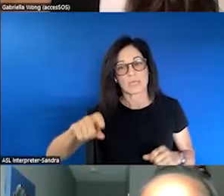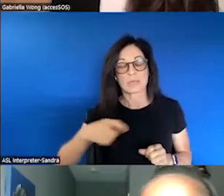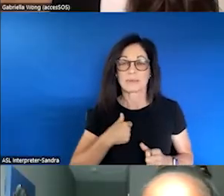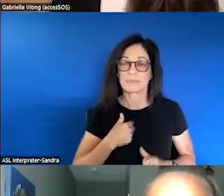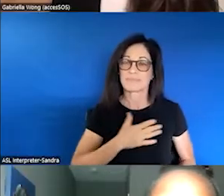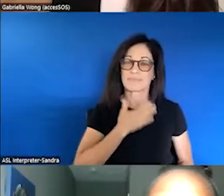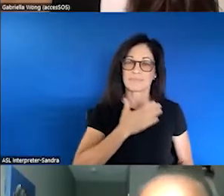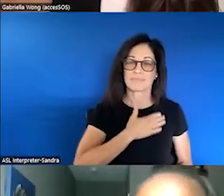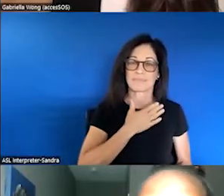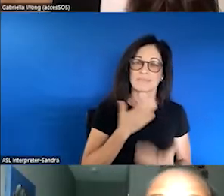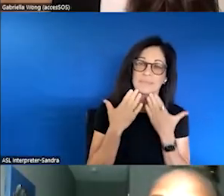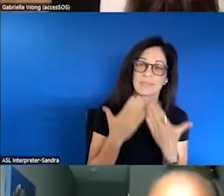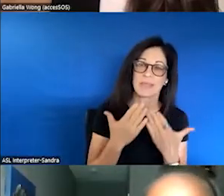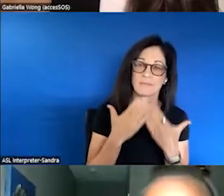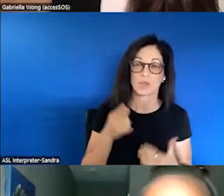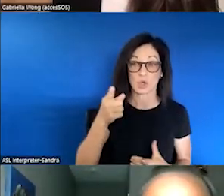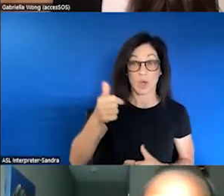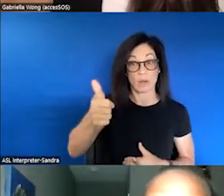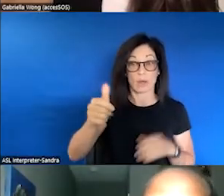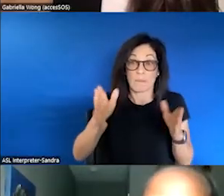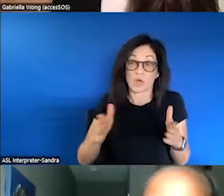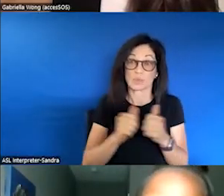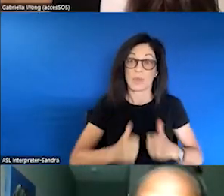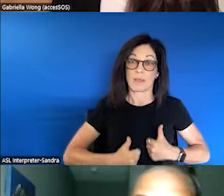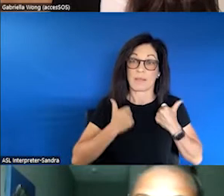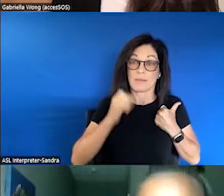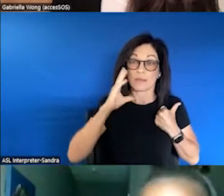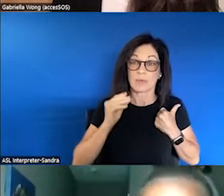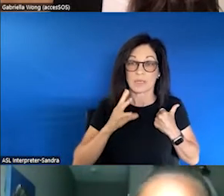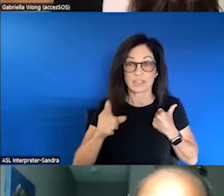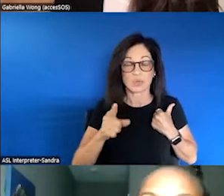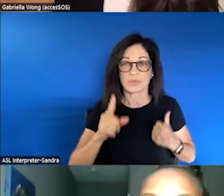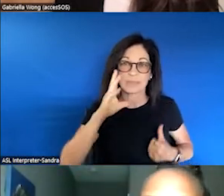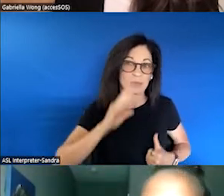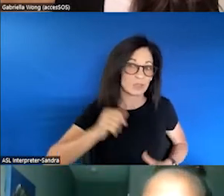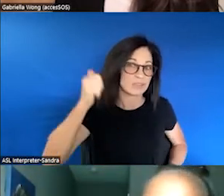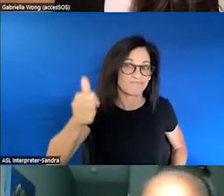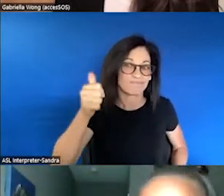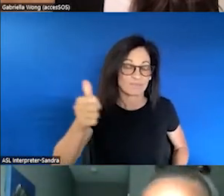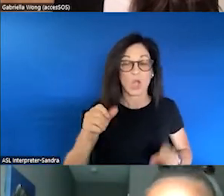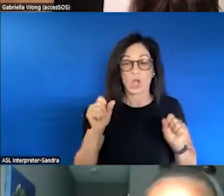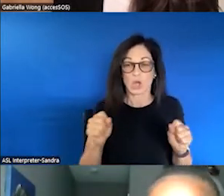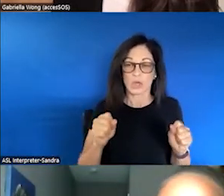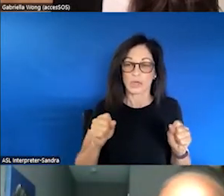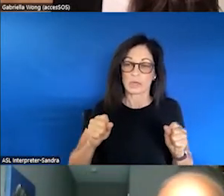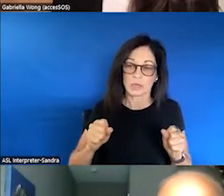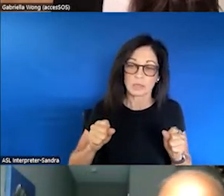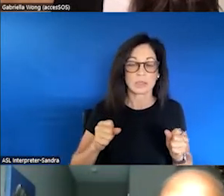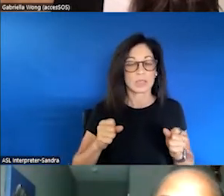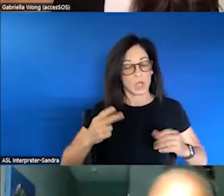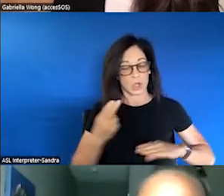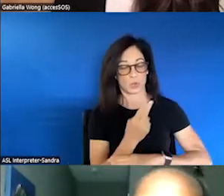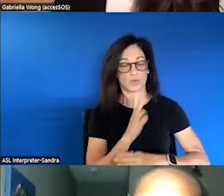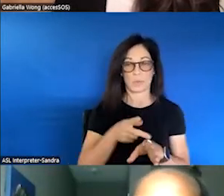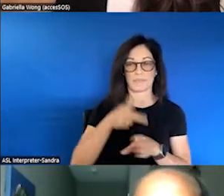that, that you, someone with lived experience, someone who experiences this personally, was able to pull your professional knowledge into